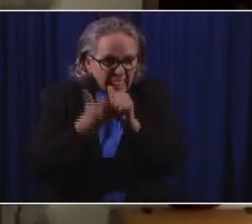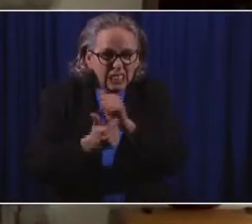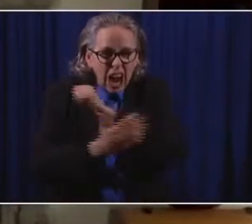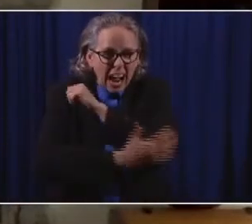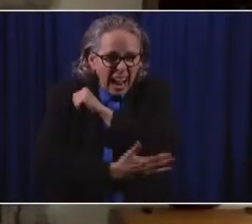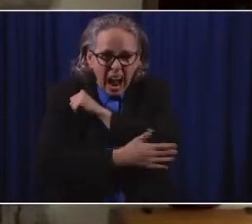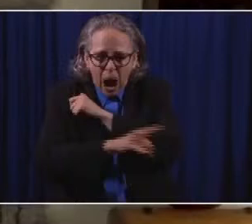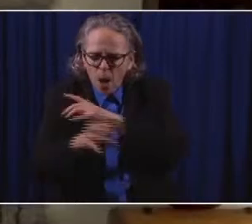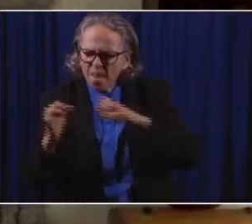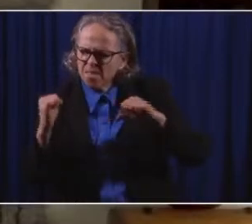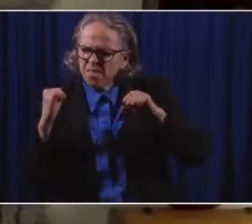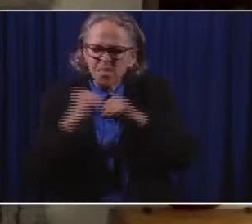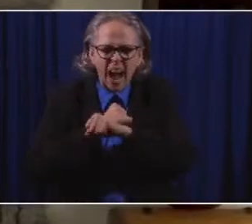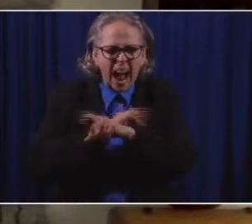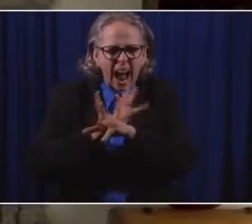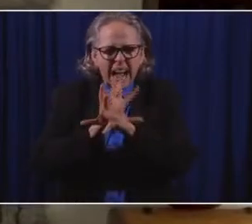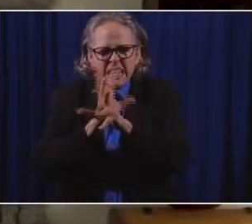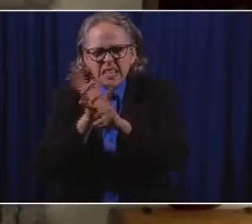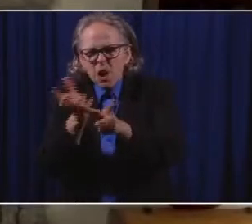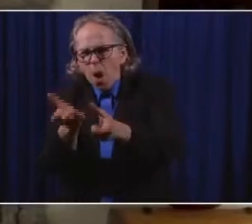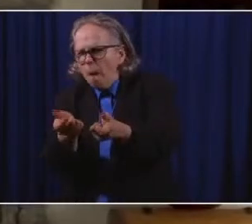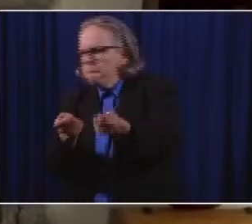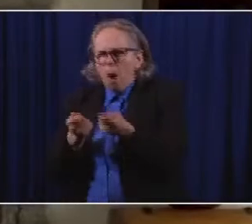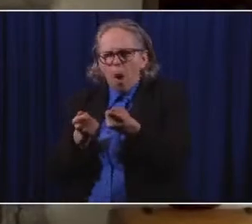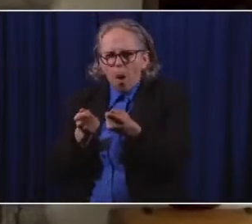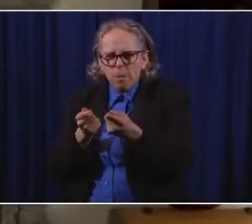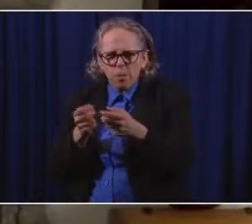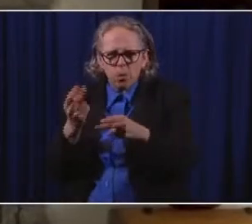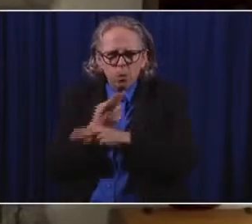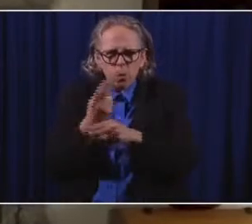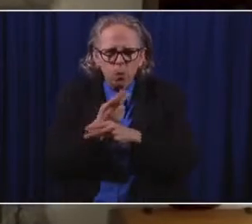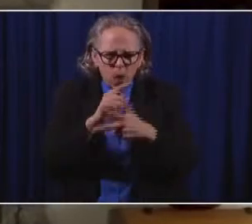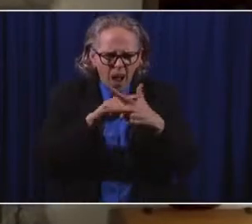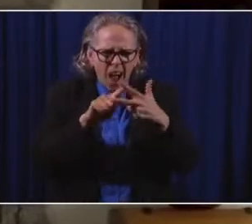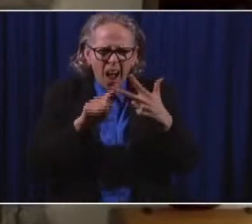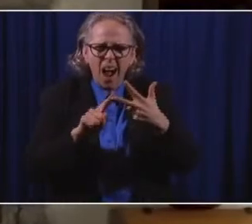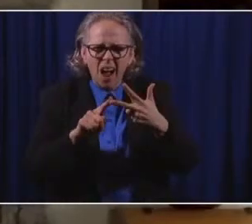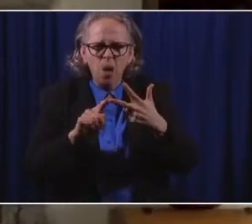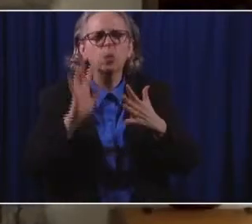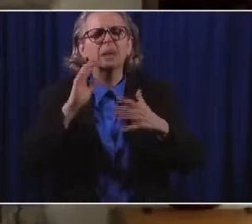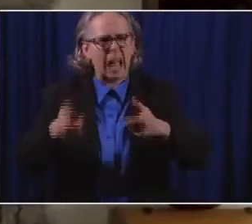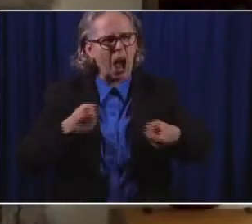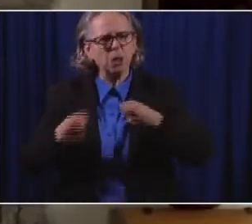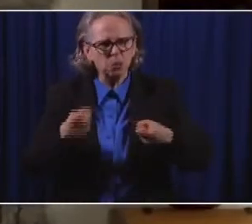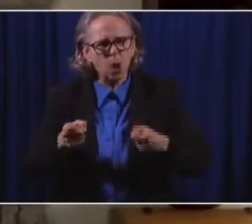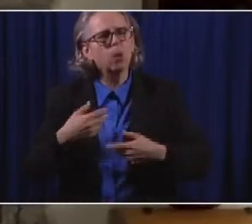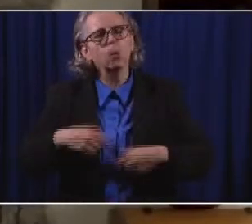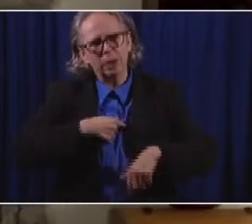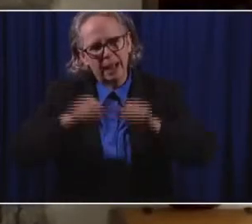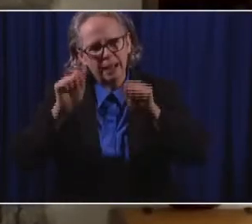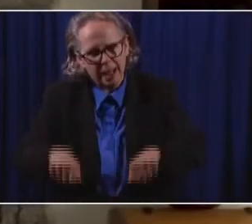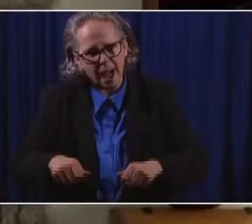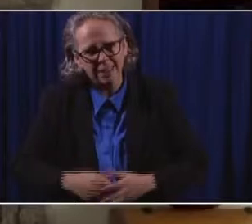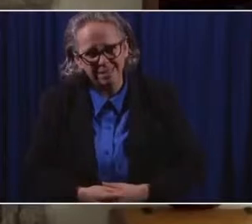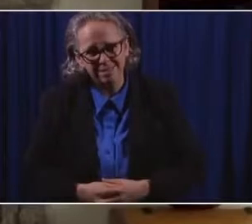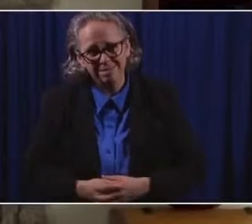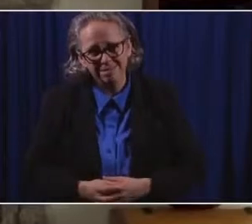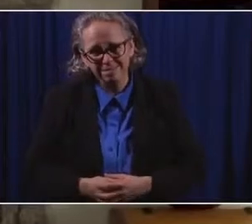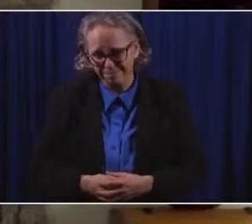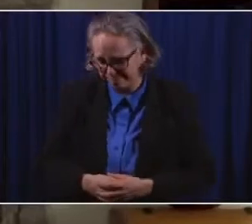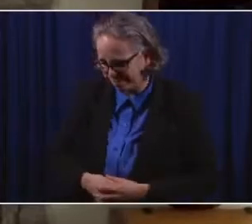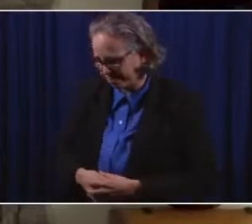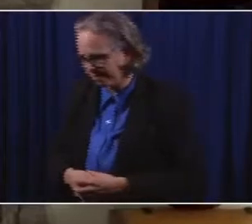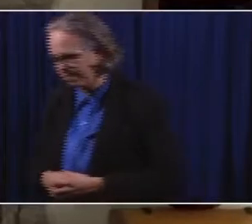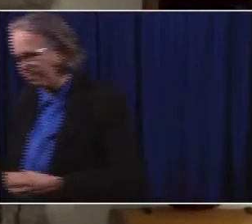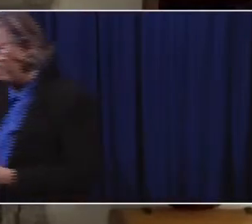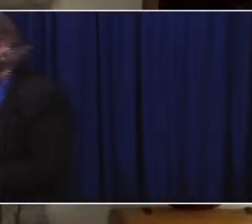have happen, and we got to do it, and we can do it. Governor, next question is the last question